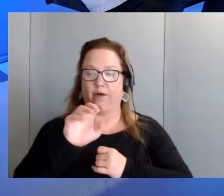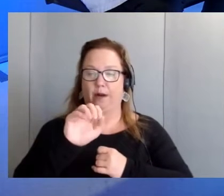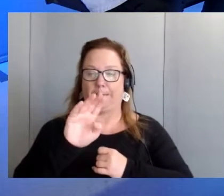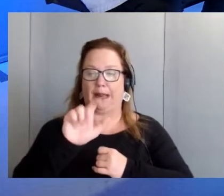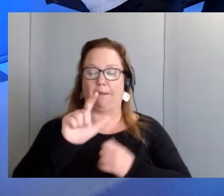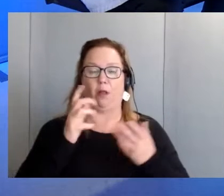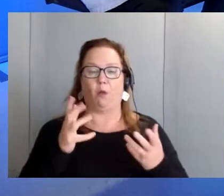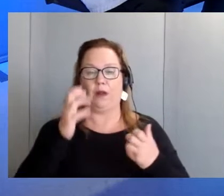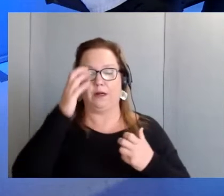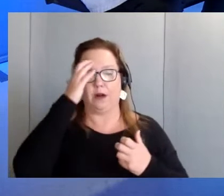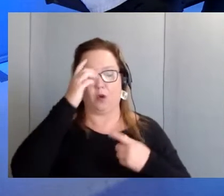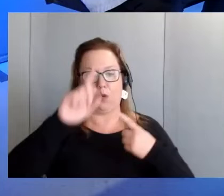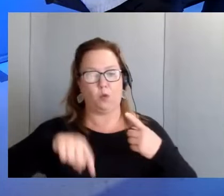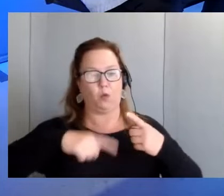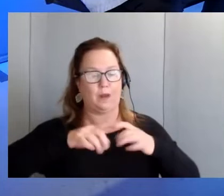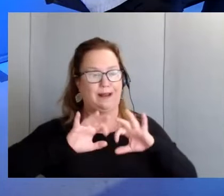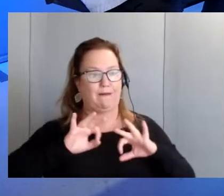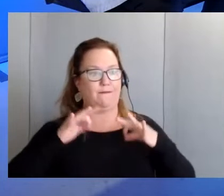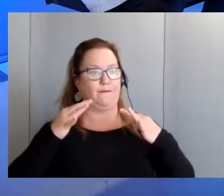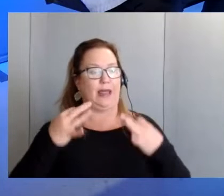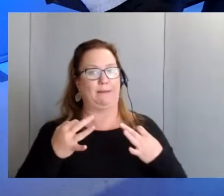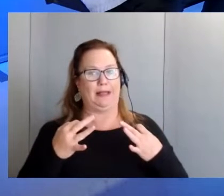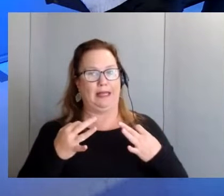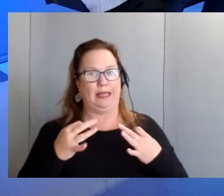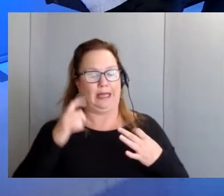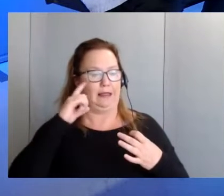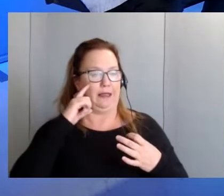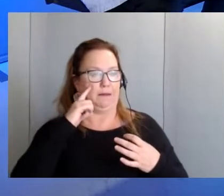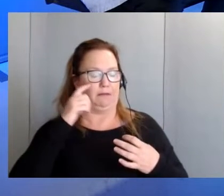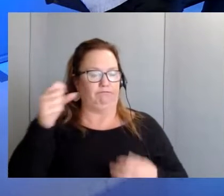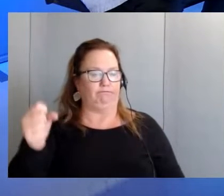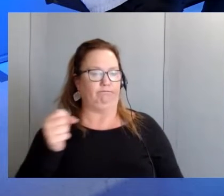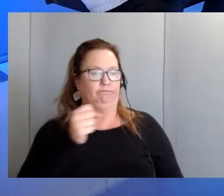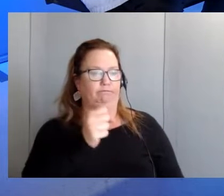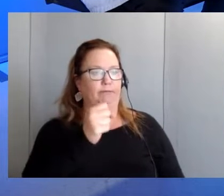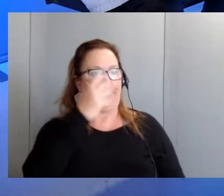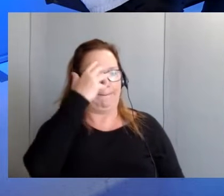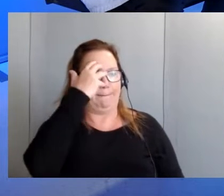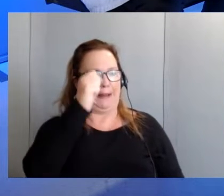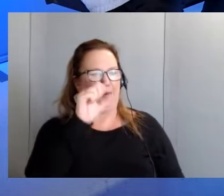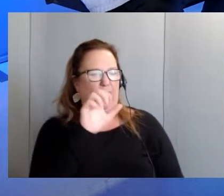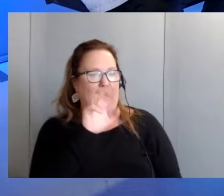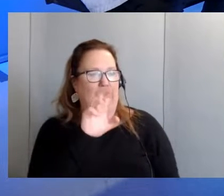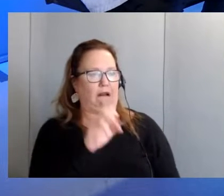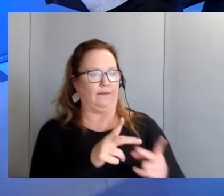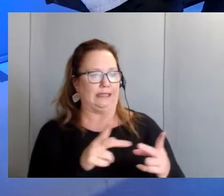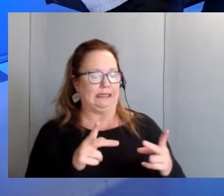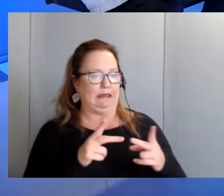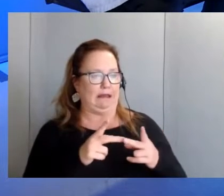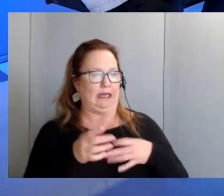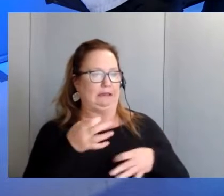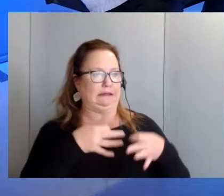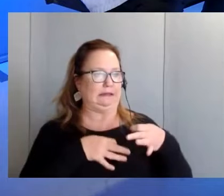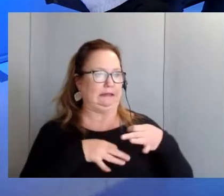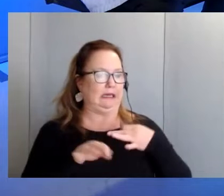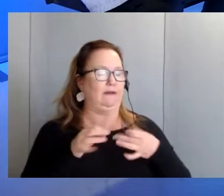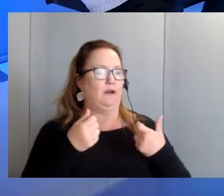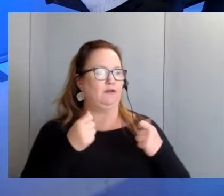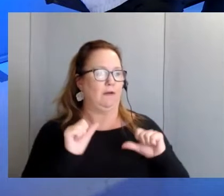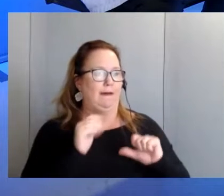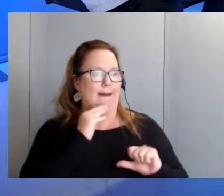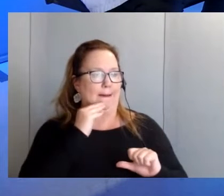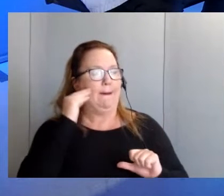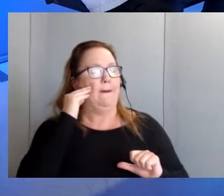know, when should a family consider placing someone in a memory care facility instead of trying to do at home? So